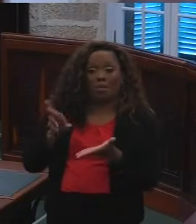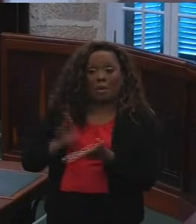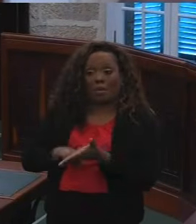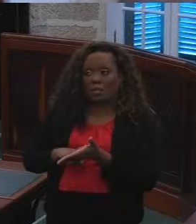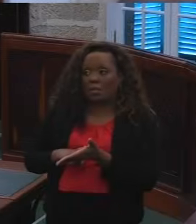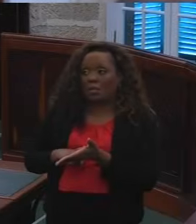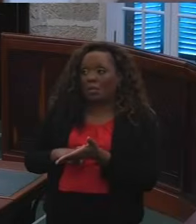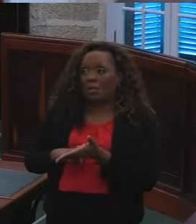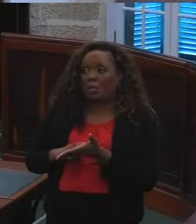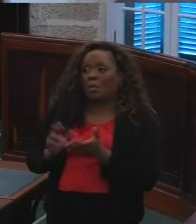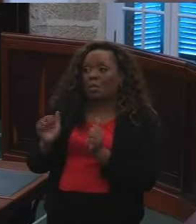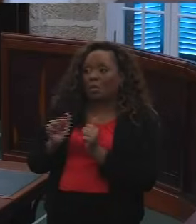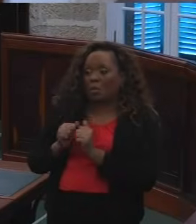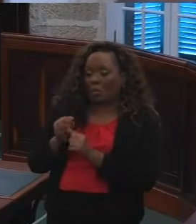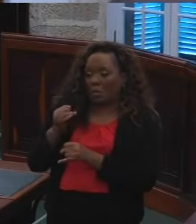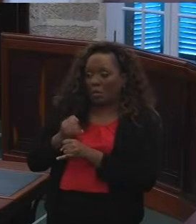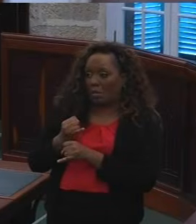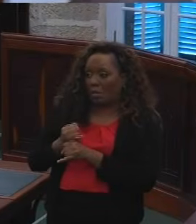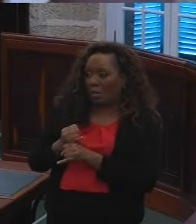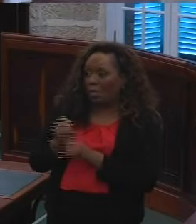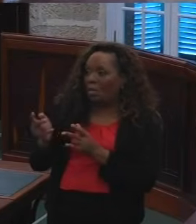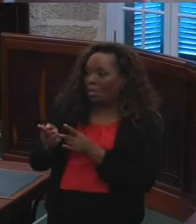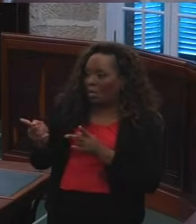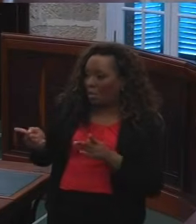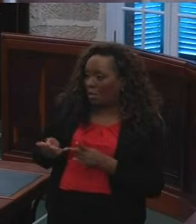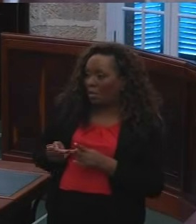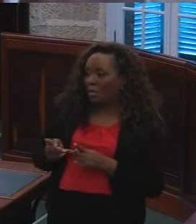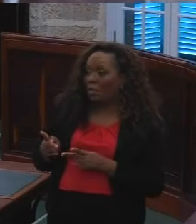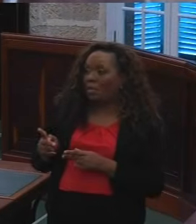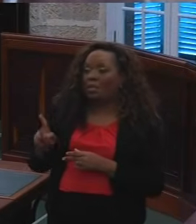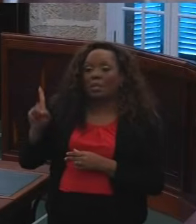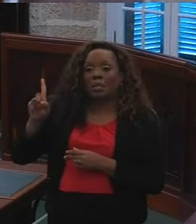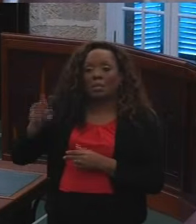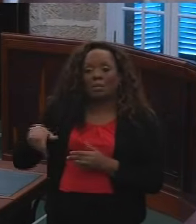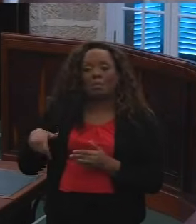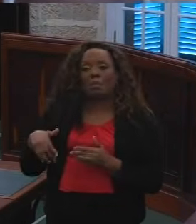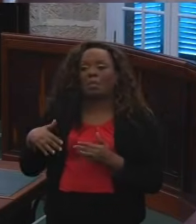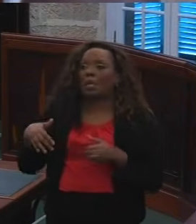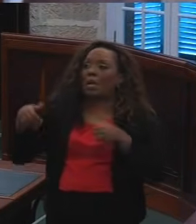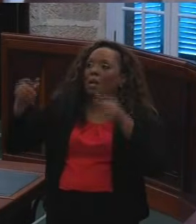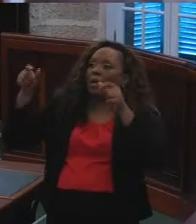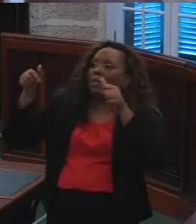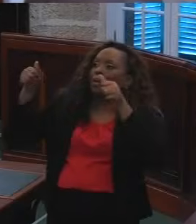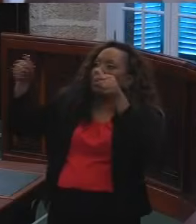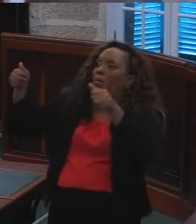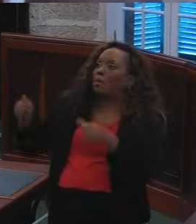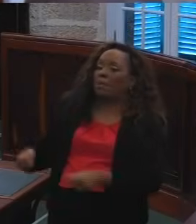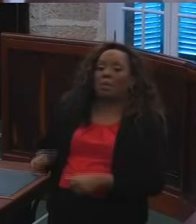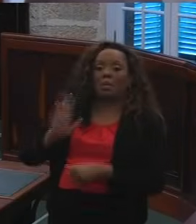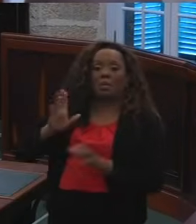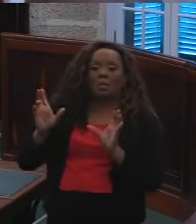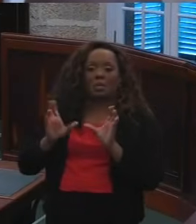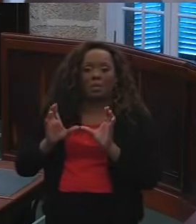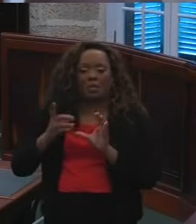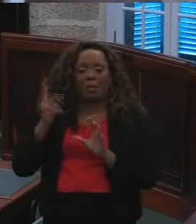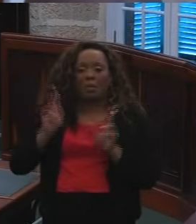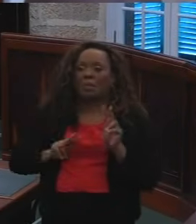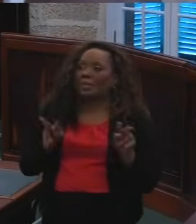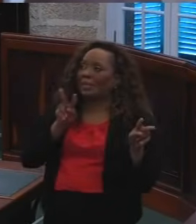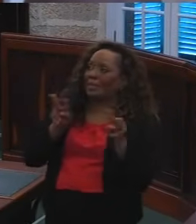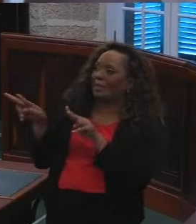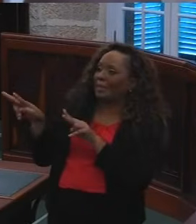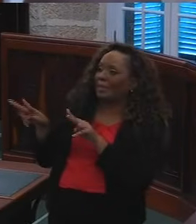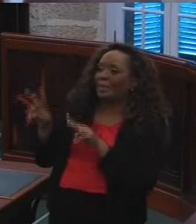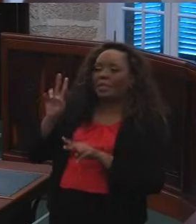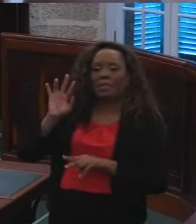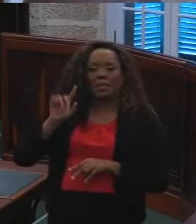Where a residential facility is registered, the certificate must be prominently displayed on the premises at all times. You